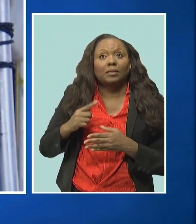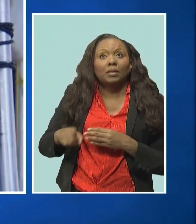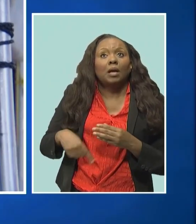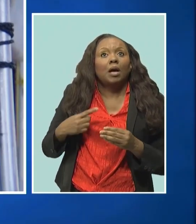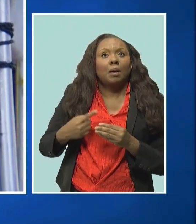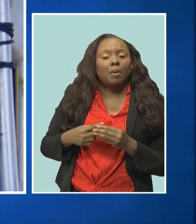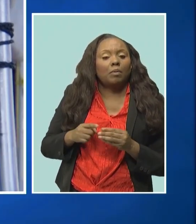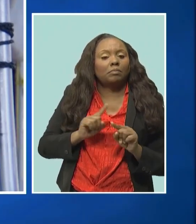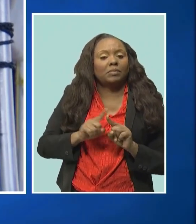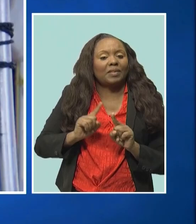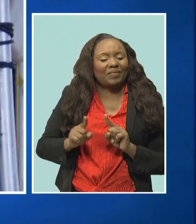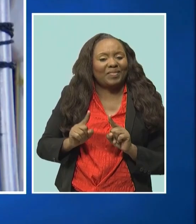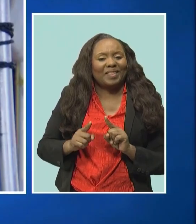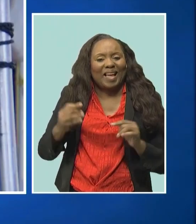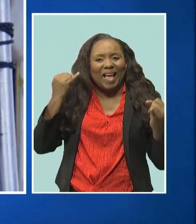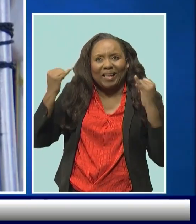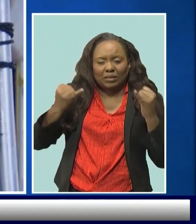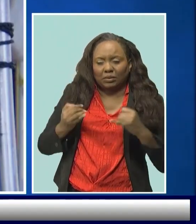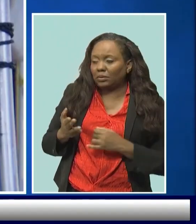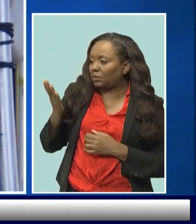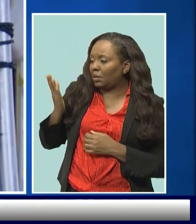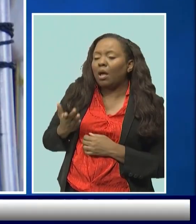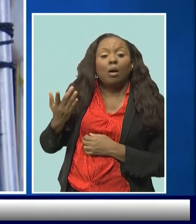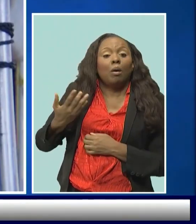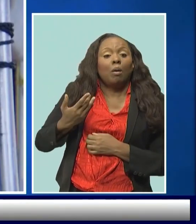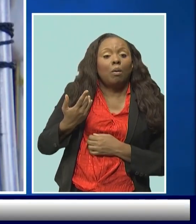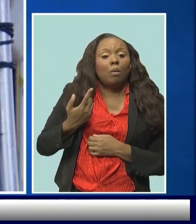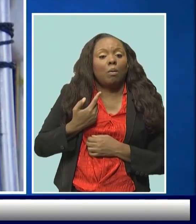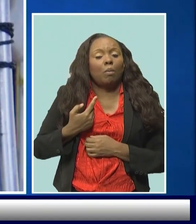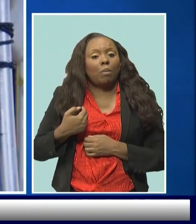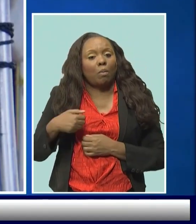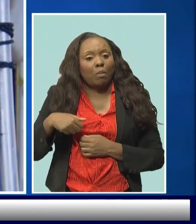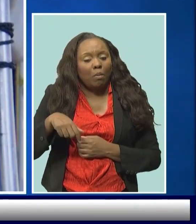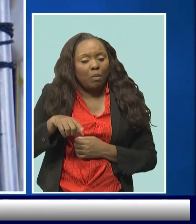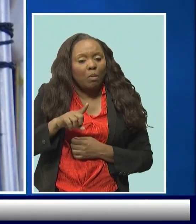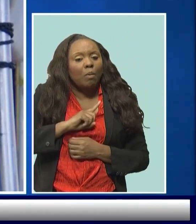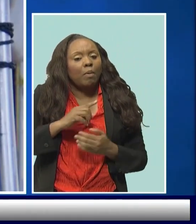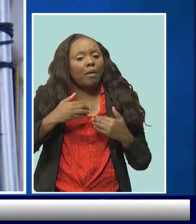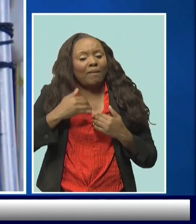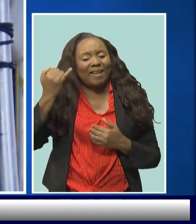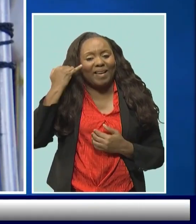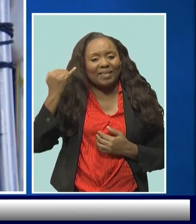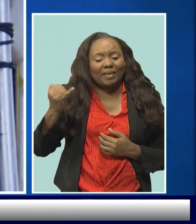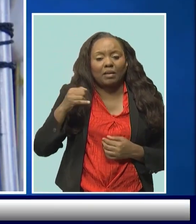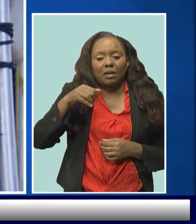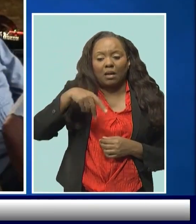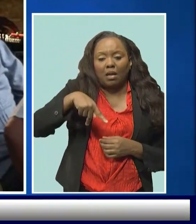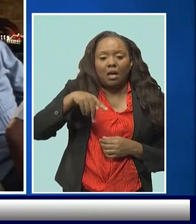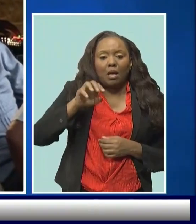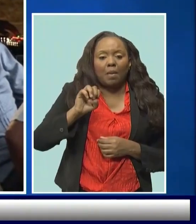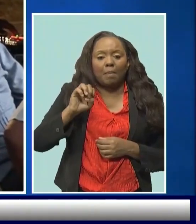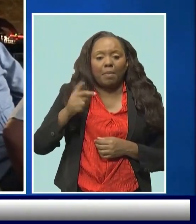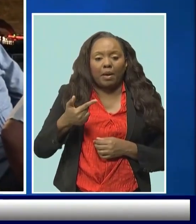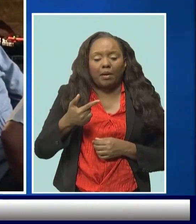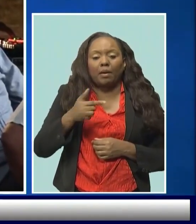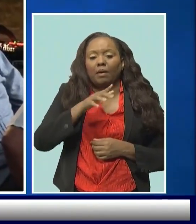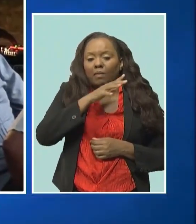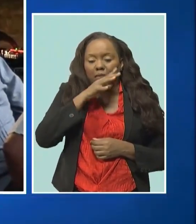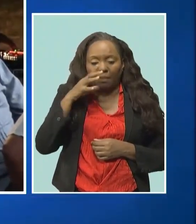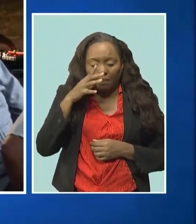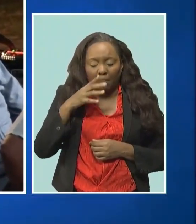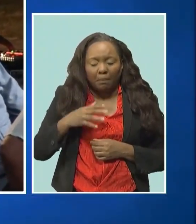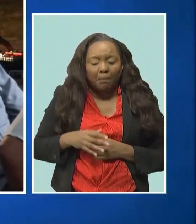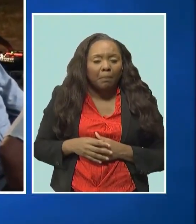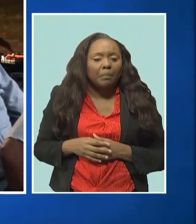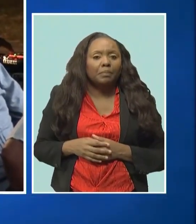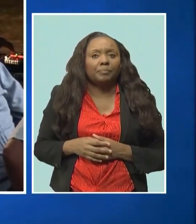initiative that we've taken on at Peg is one such initiative whereby we're trying to create